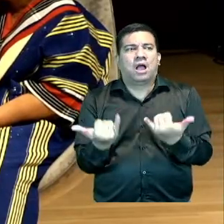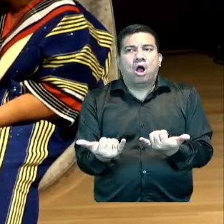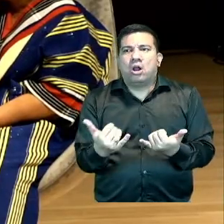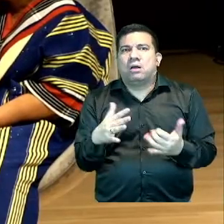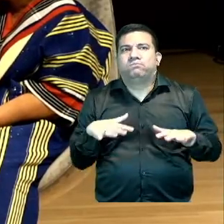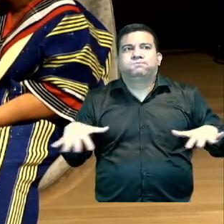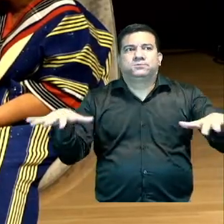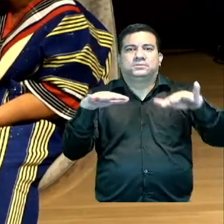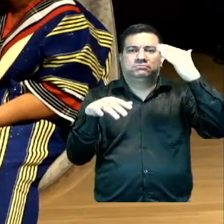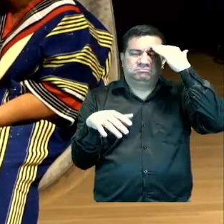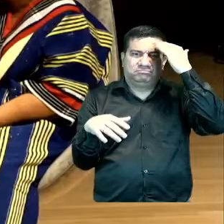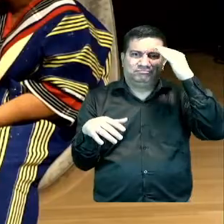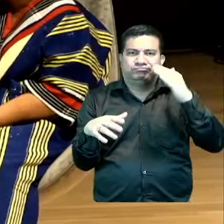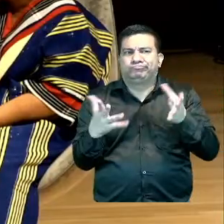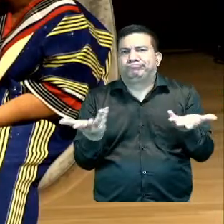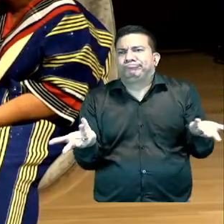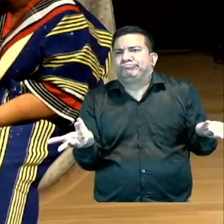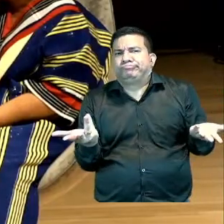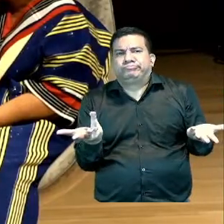crisis in terms of mobility,